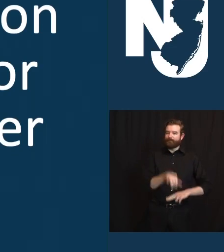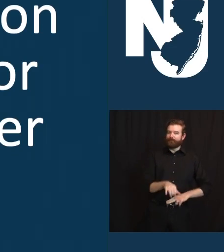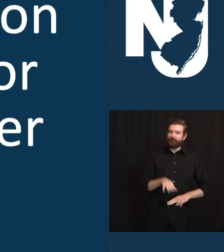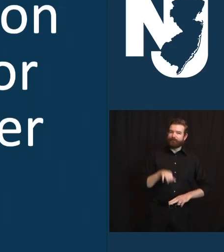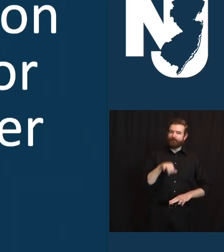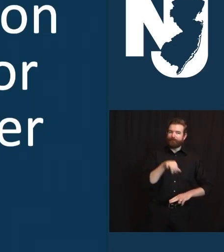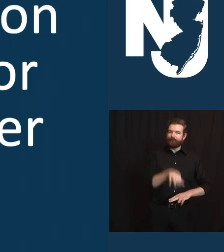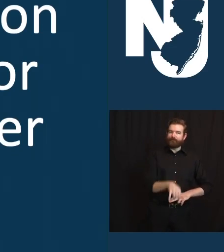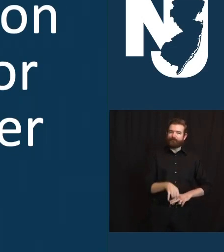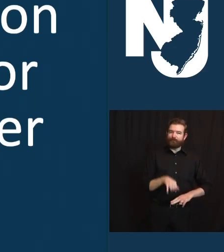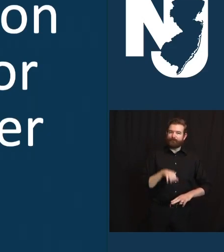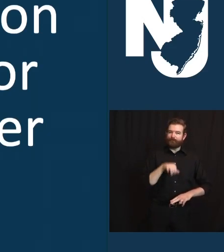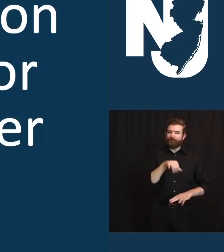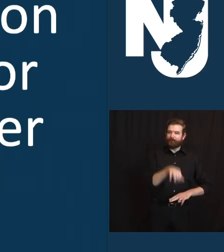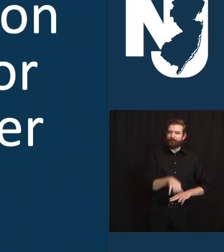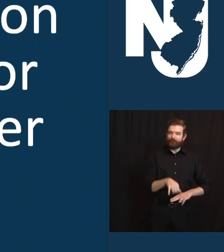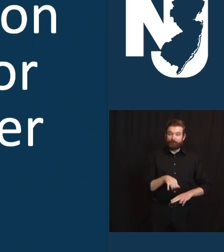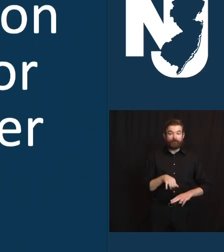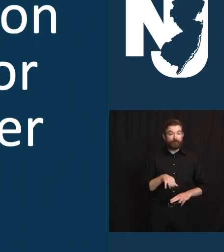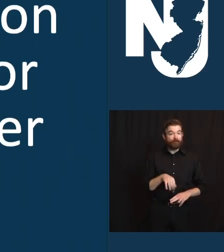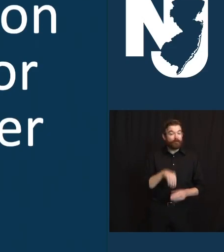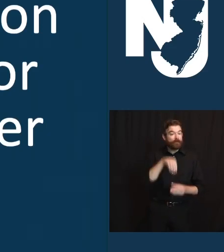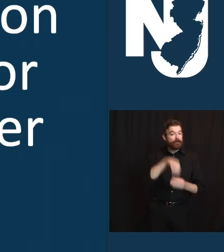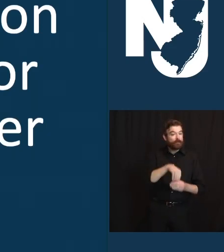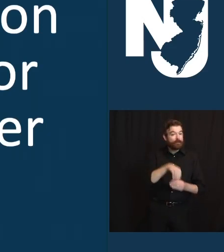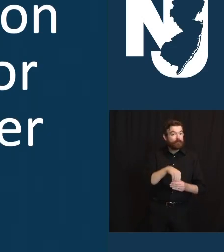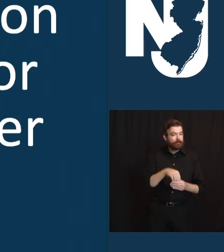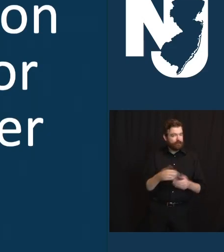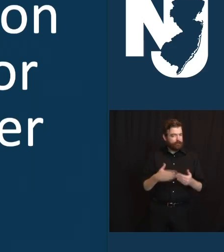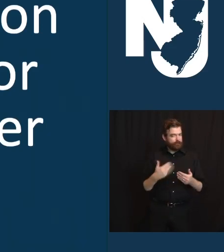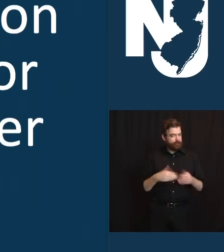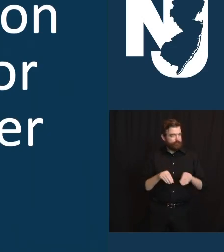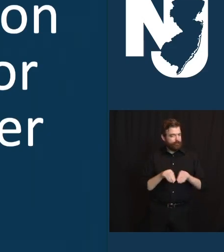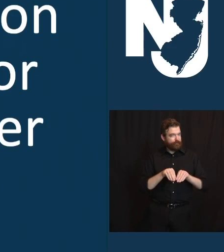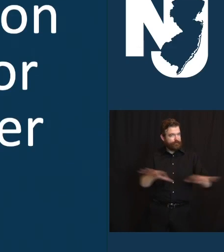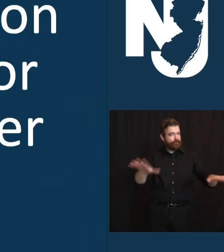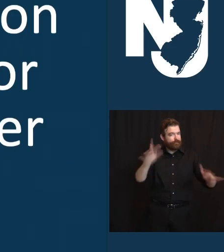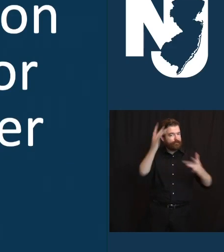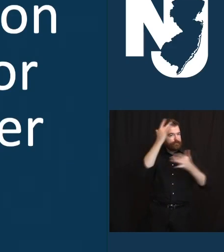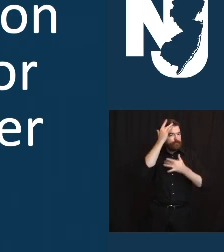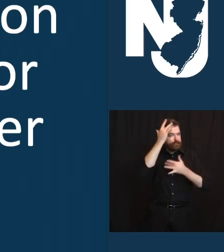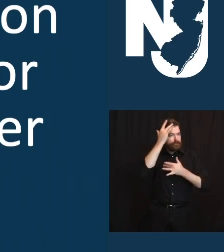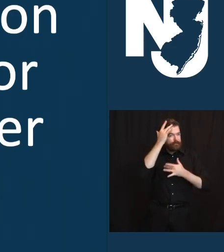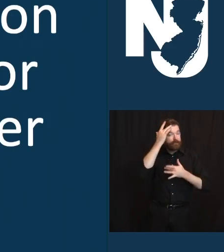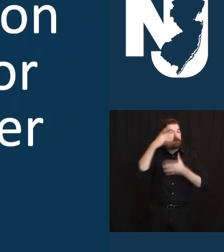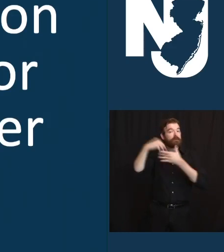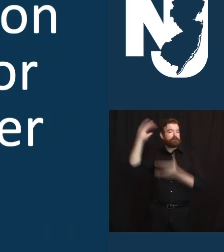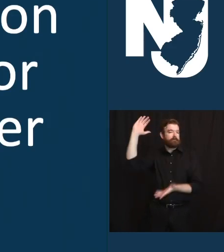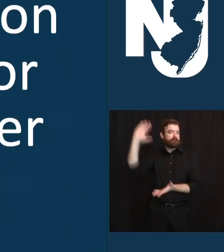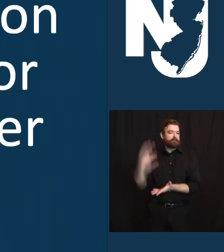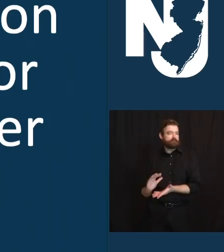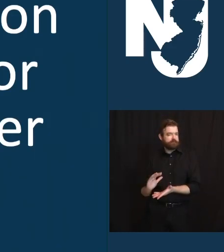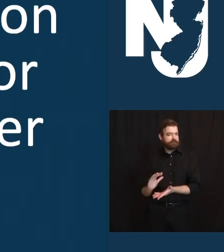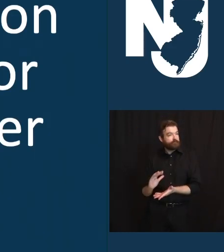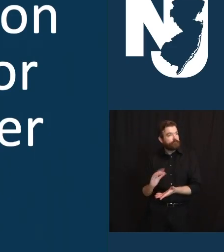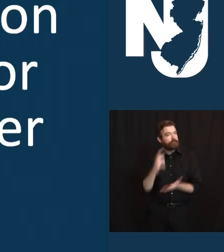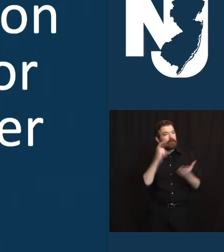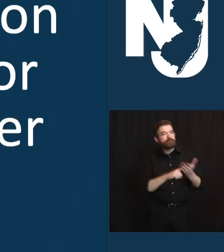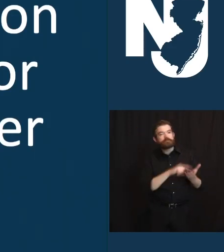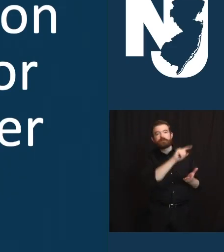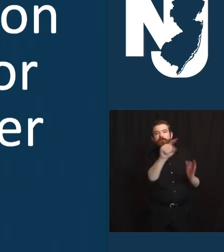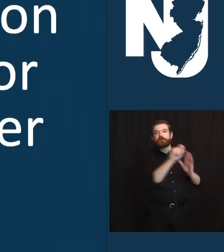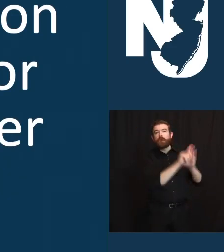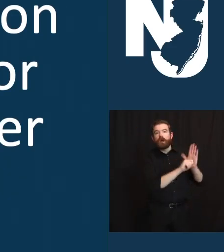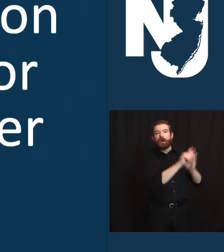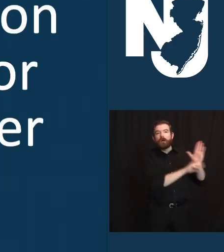making it even more deadly. We have seen spikes in other states driven in part by the return of patrons to indoor